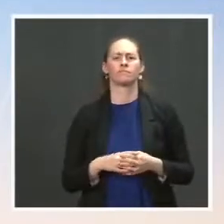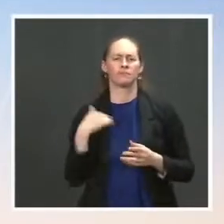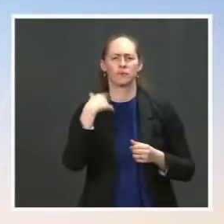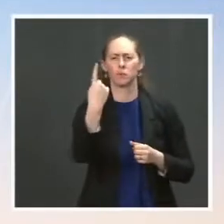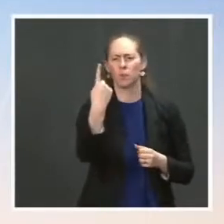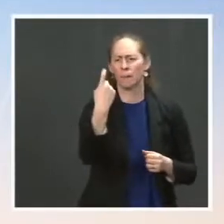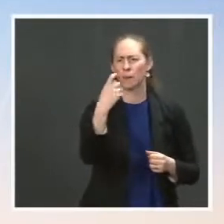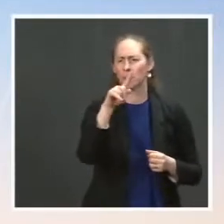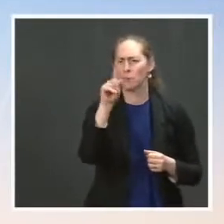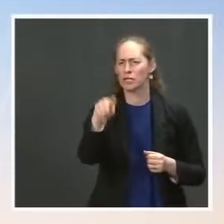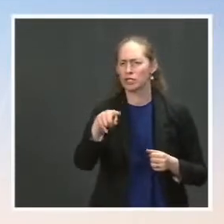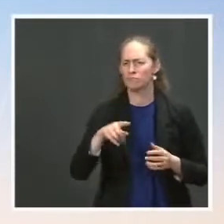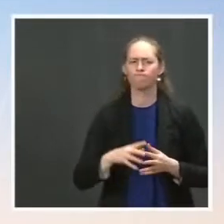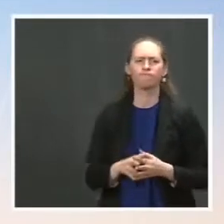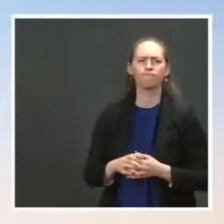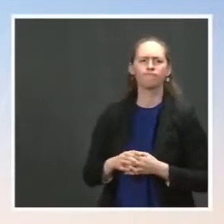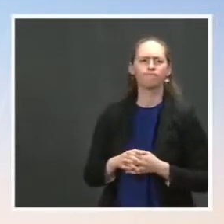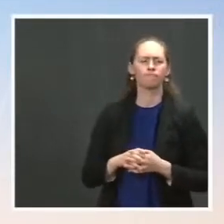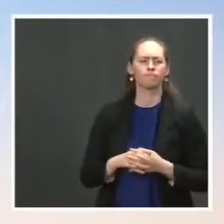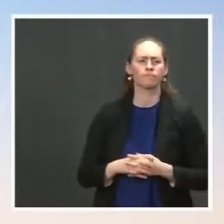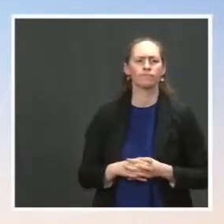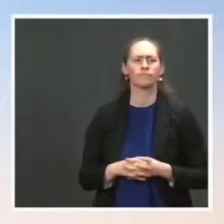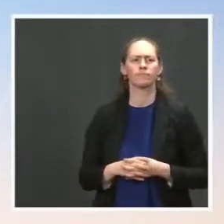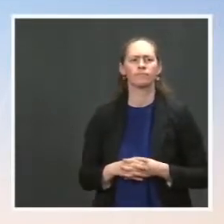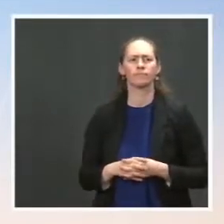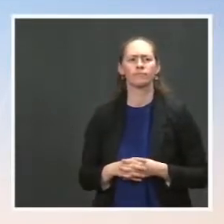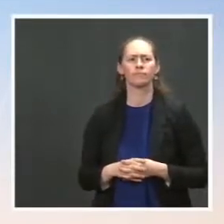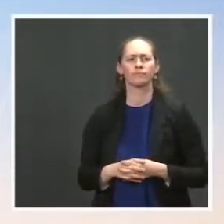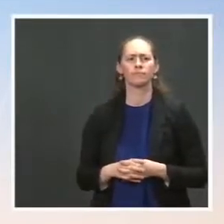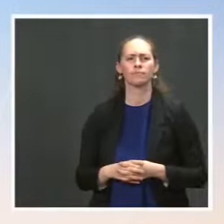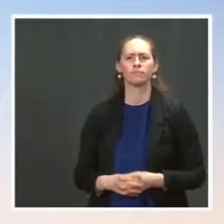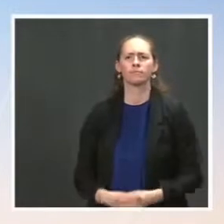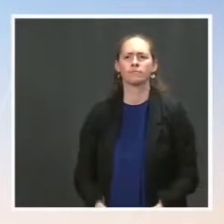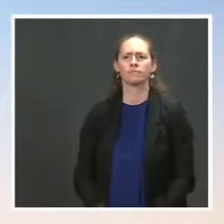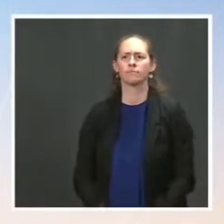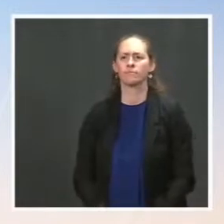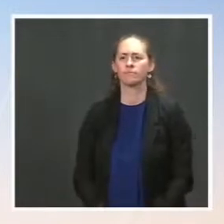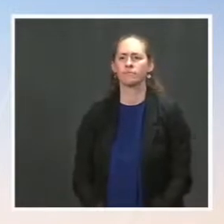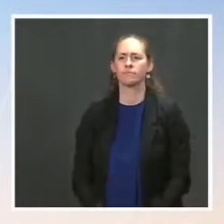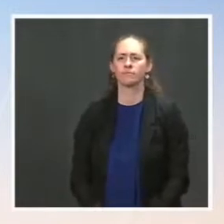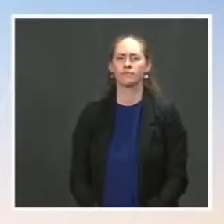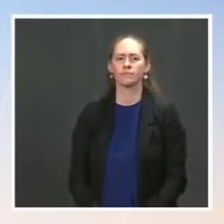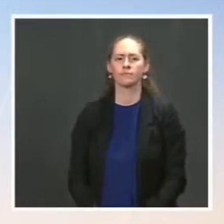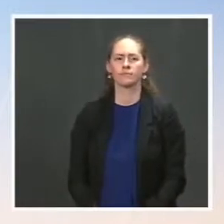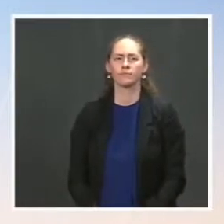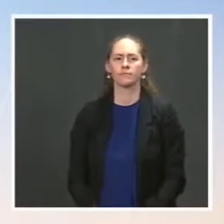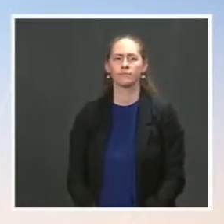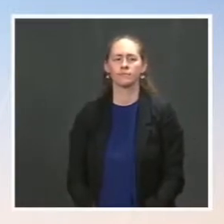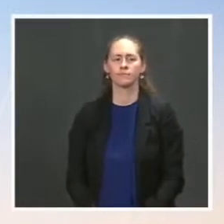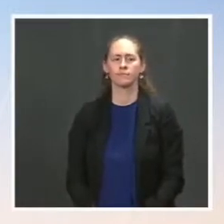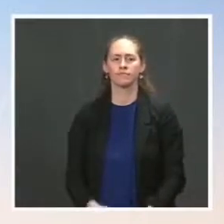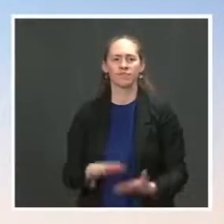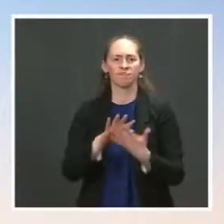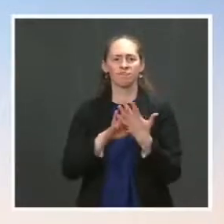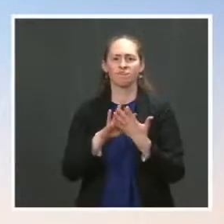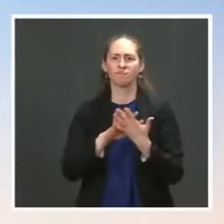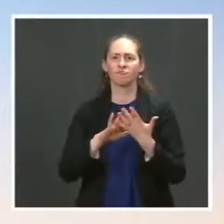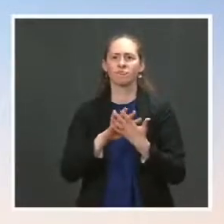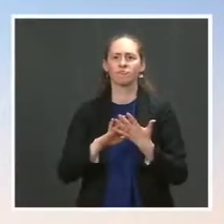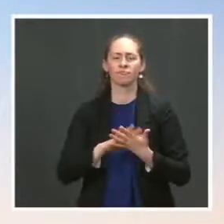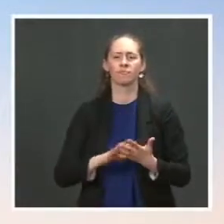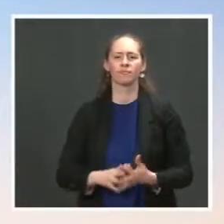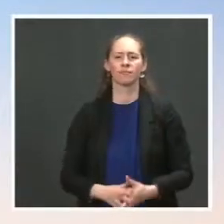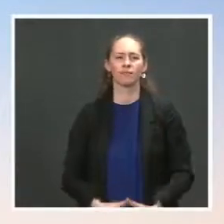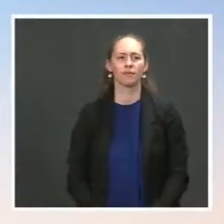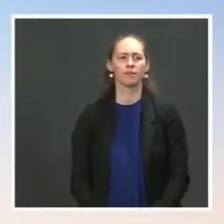the PRO Act, but how does he expect it to get through Congress, particularly if infrastructure is not done under reconciliation? How does he expect to get